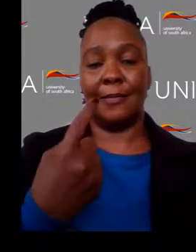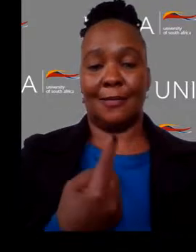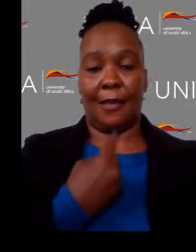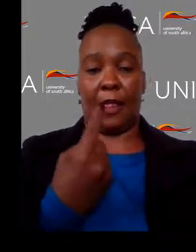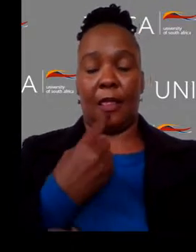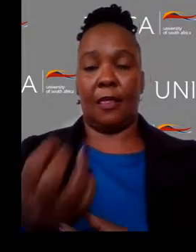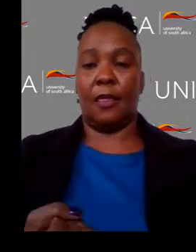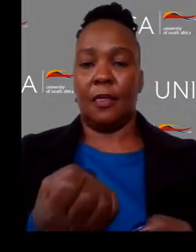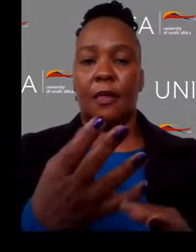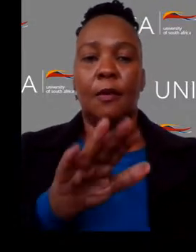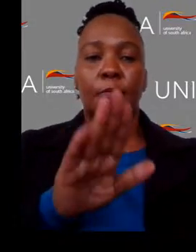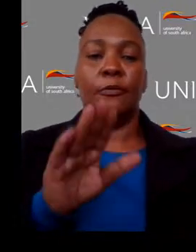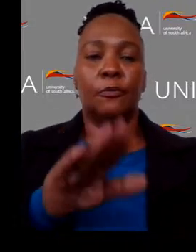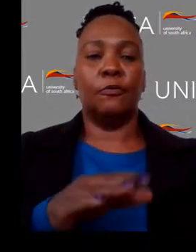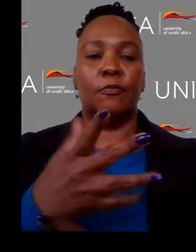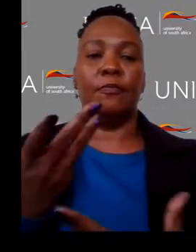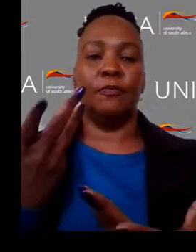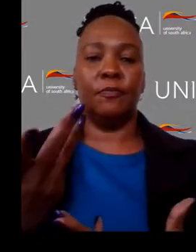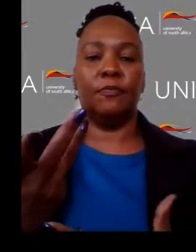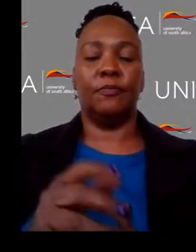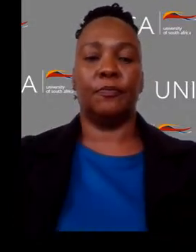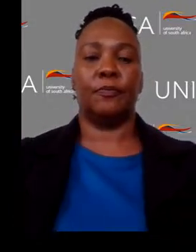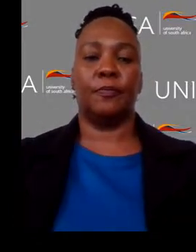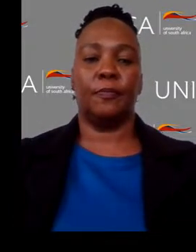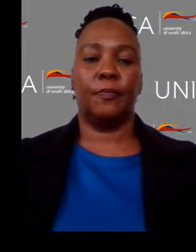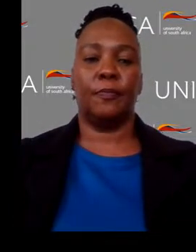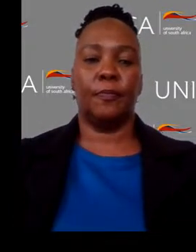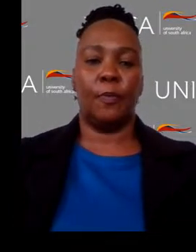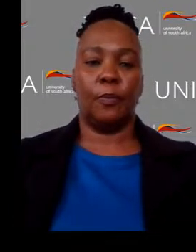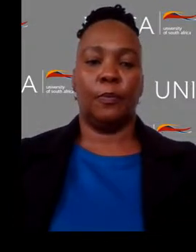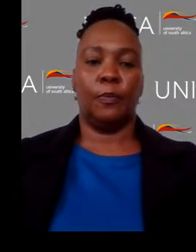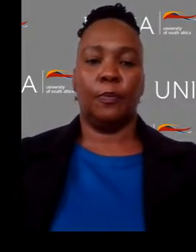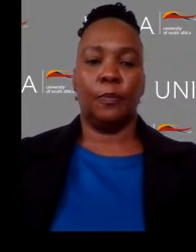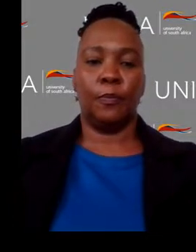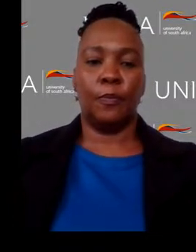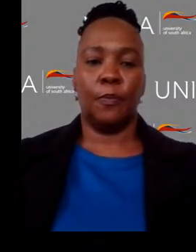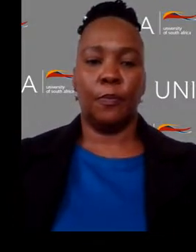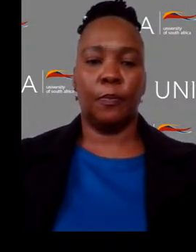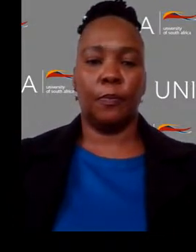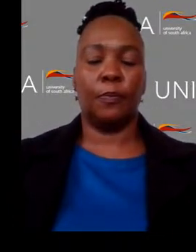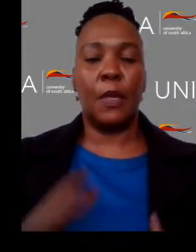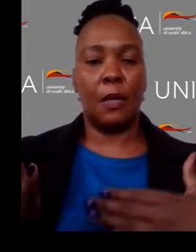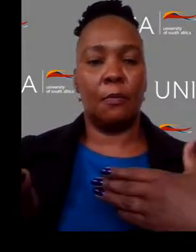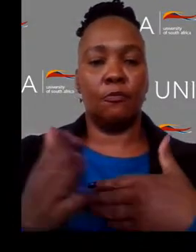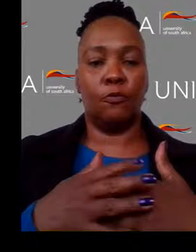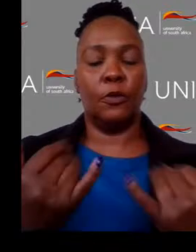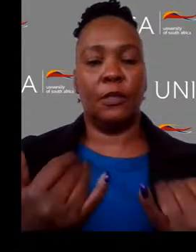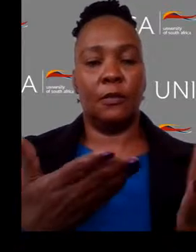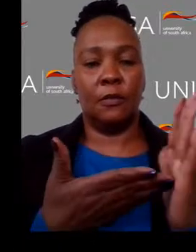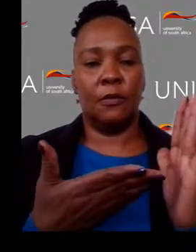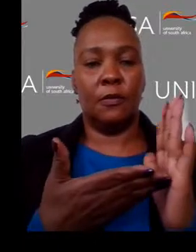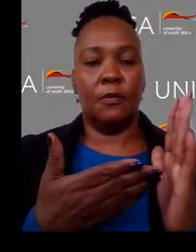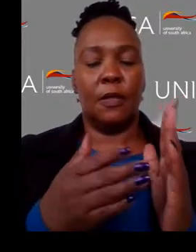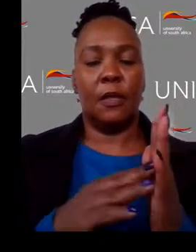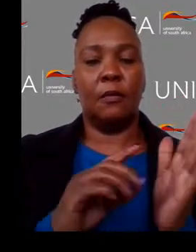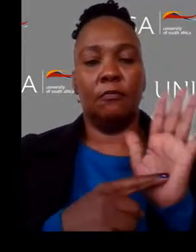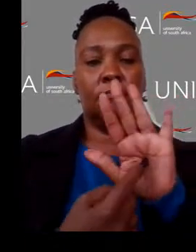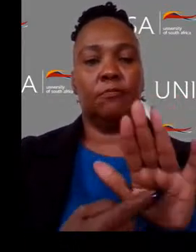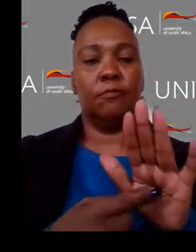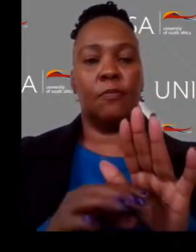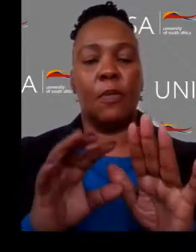it automatically for you. I'm just quickly going to close this one. So example that I will be